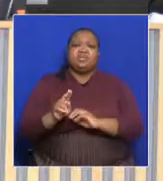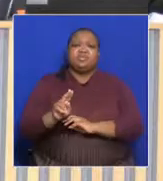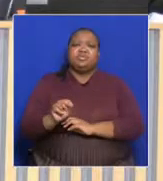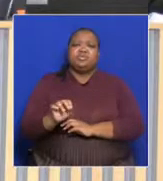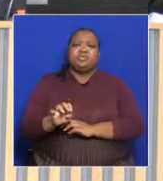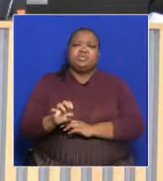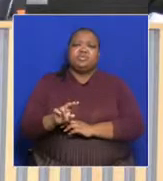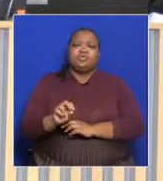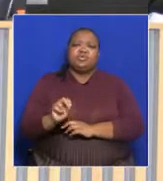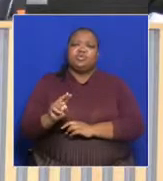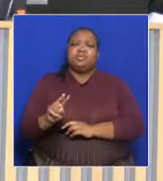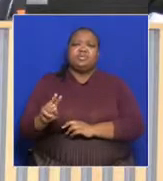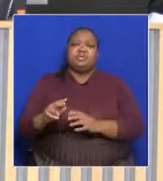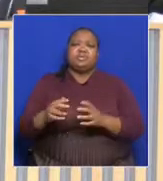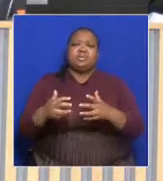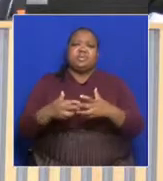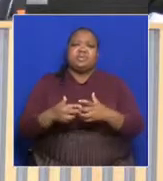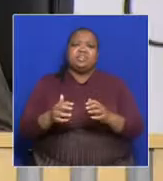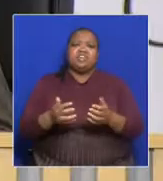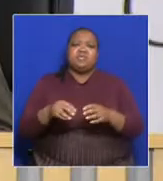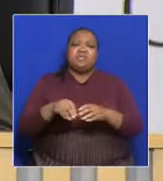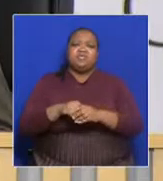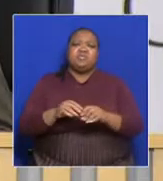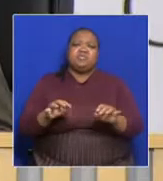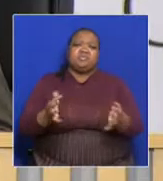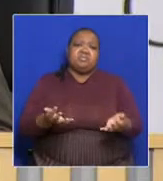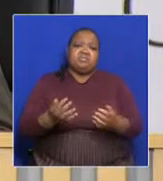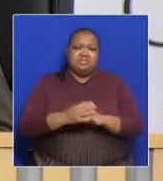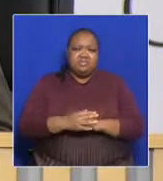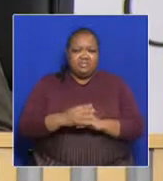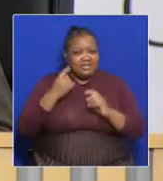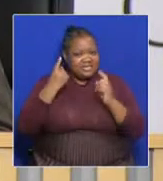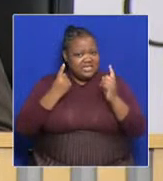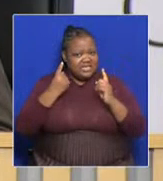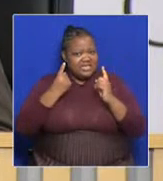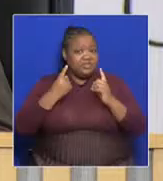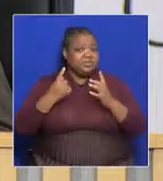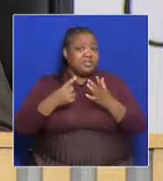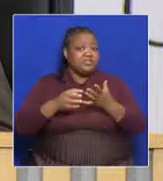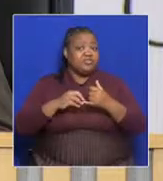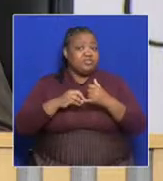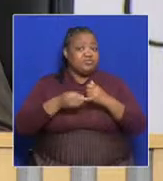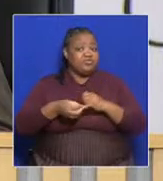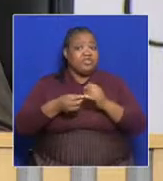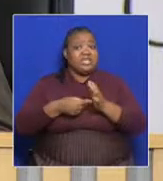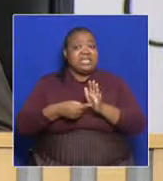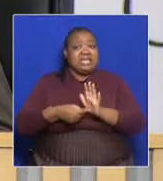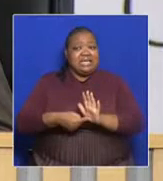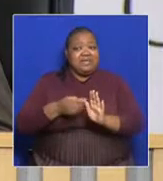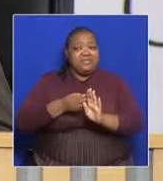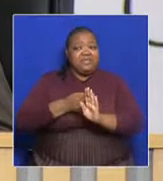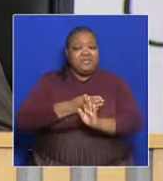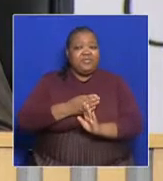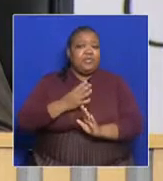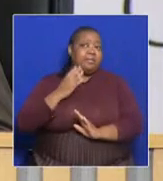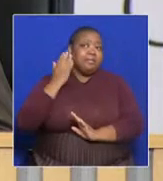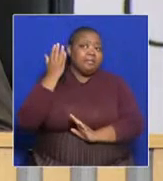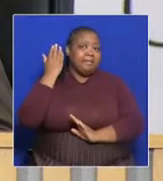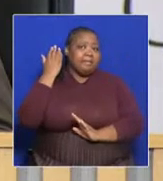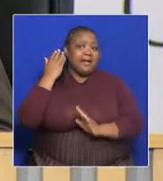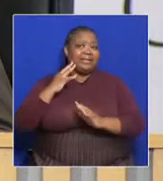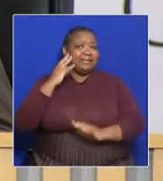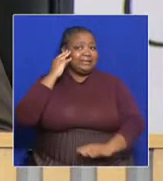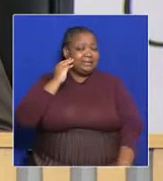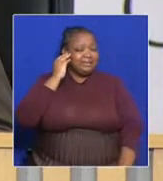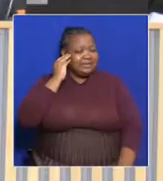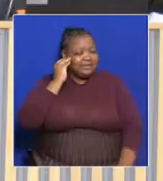got to do with June 2021? I think, Chair, I was just trying to show that my past experience showed me that stations surely